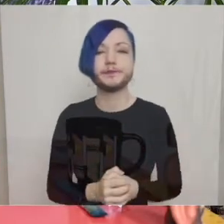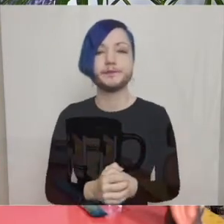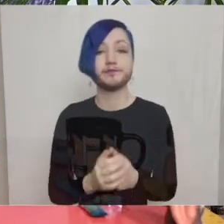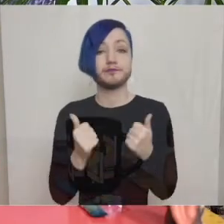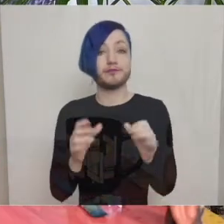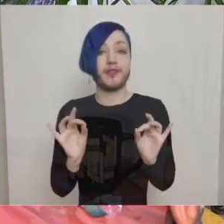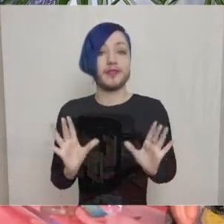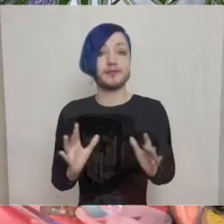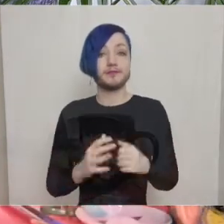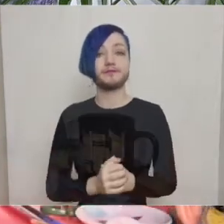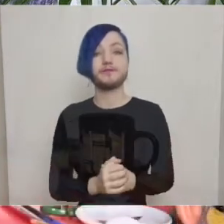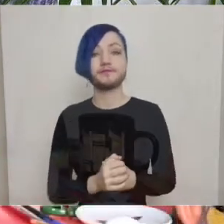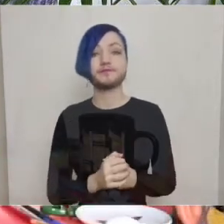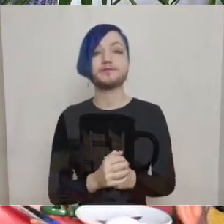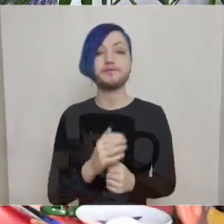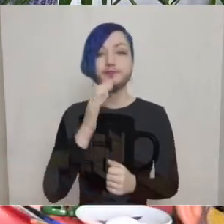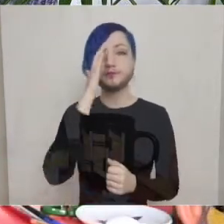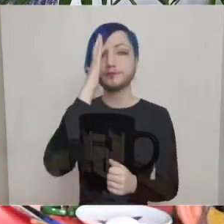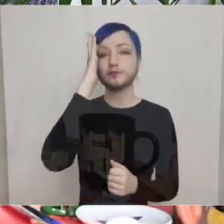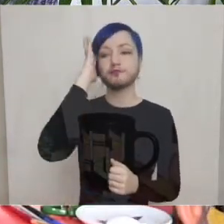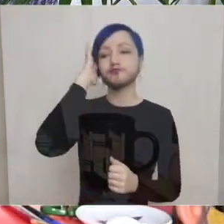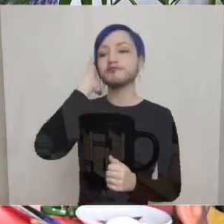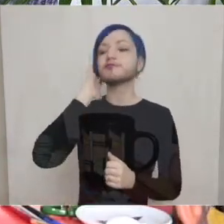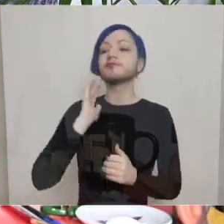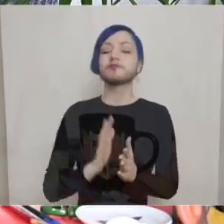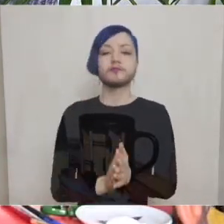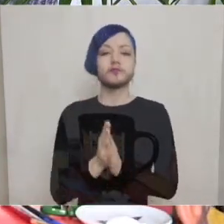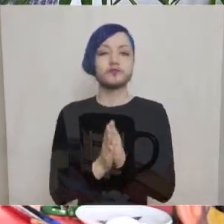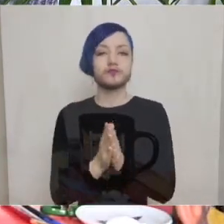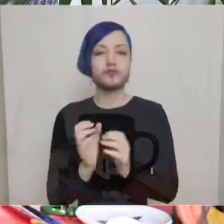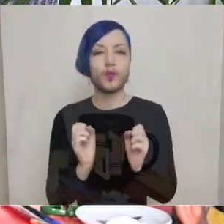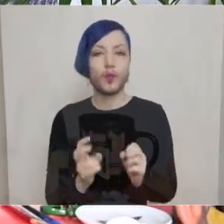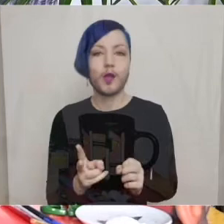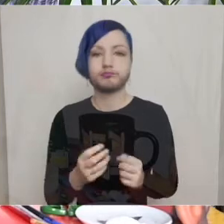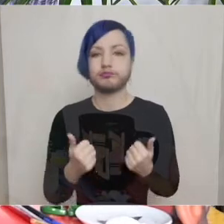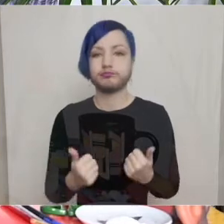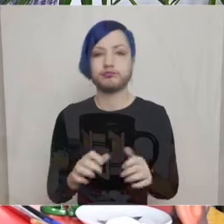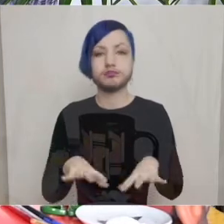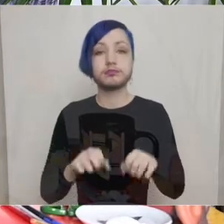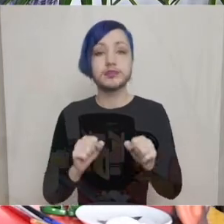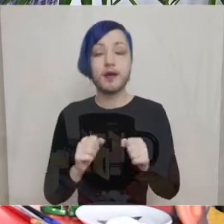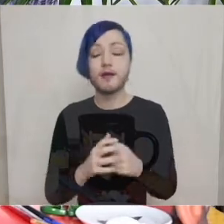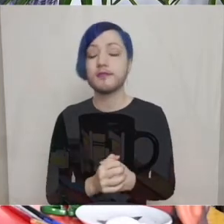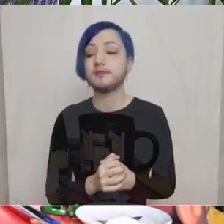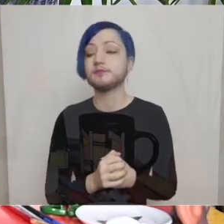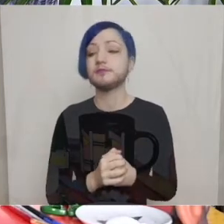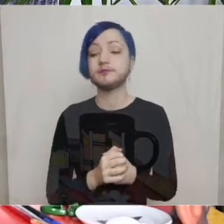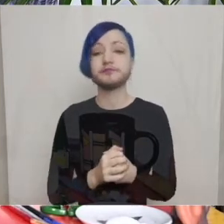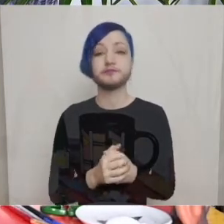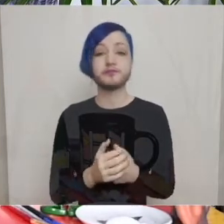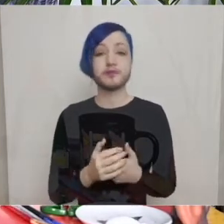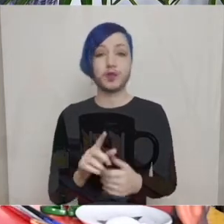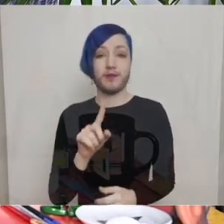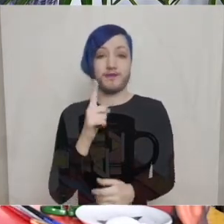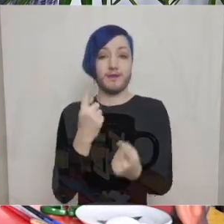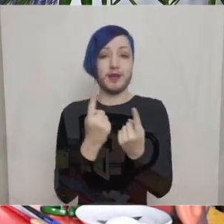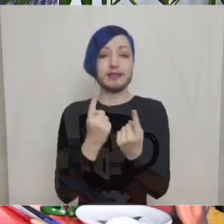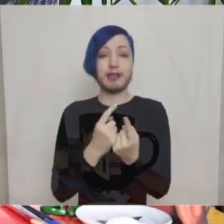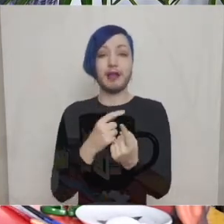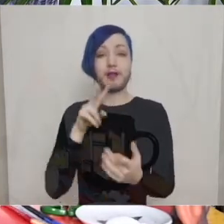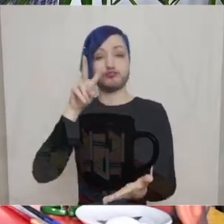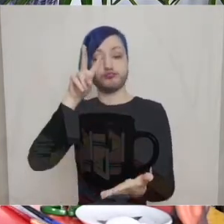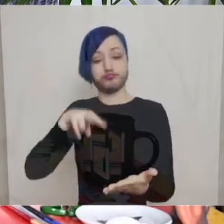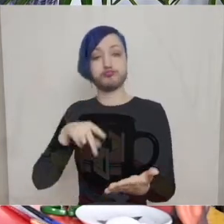all we need. Right, let's get started. I'm just going to start with just looking